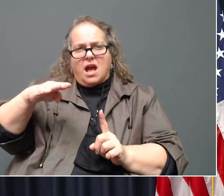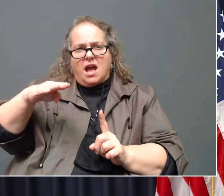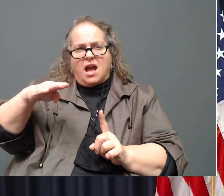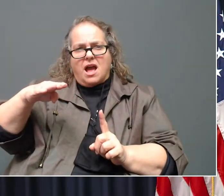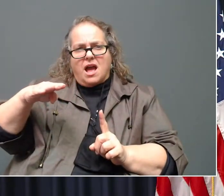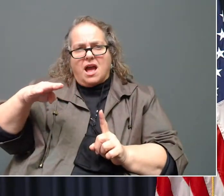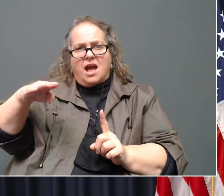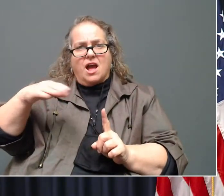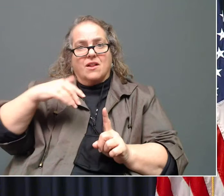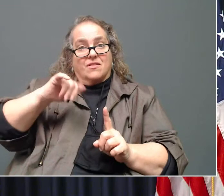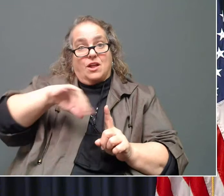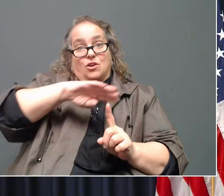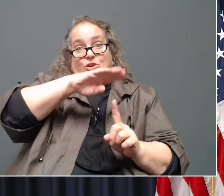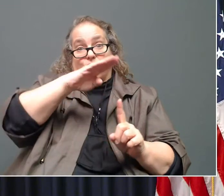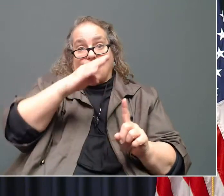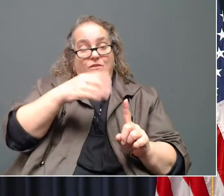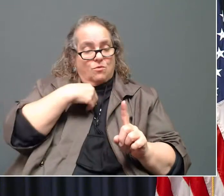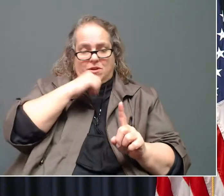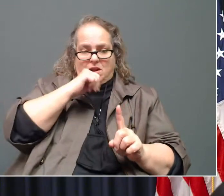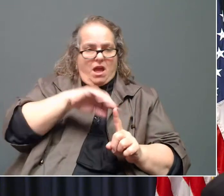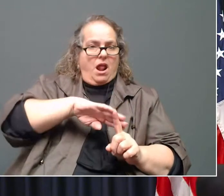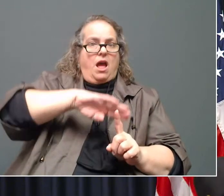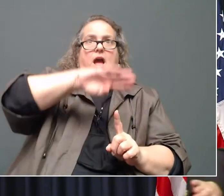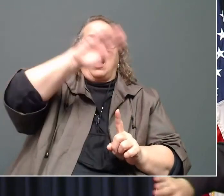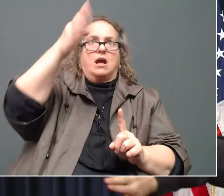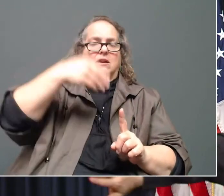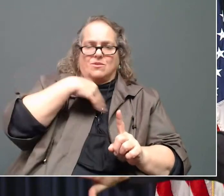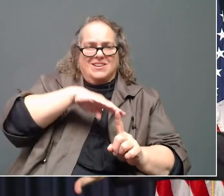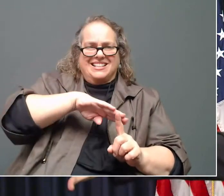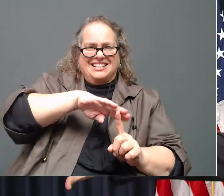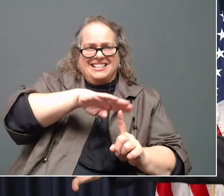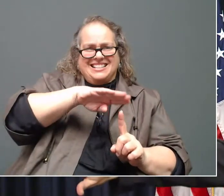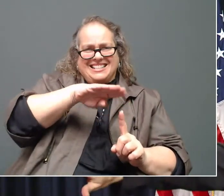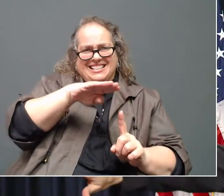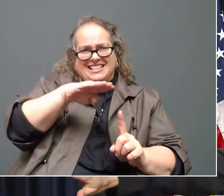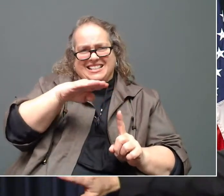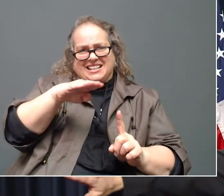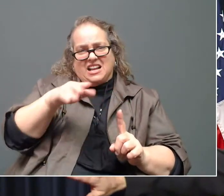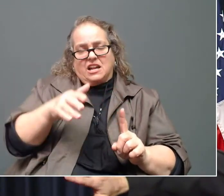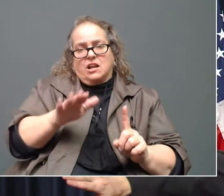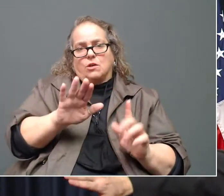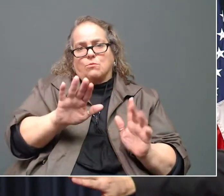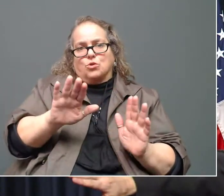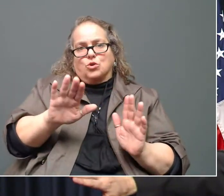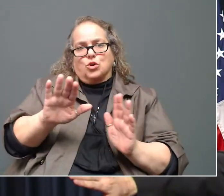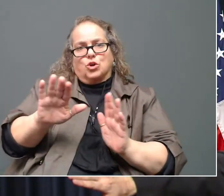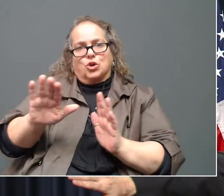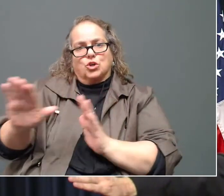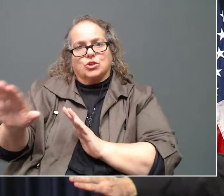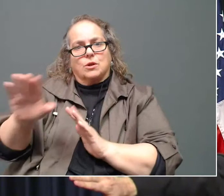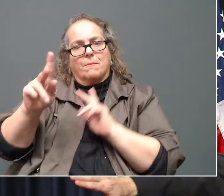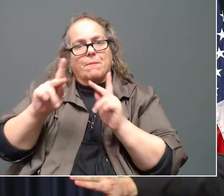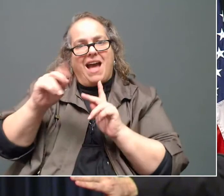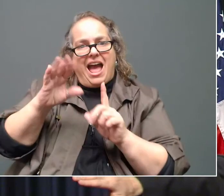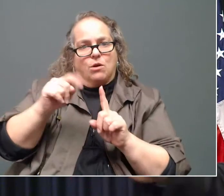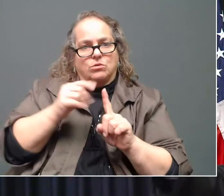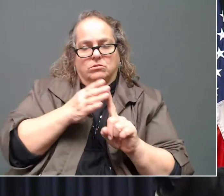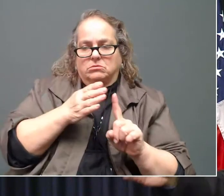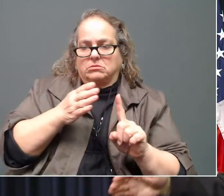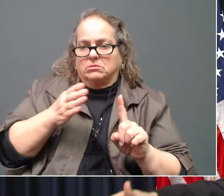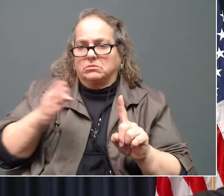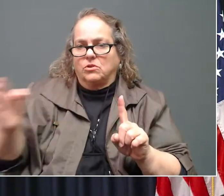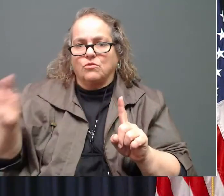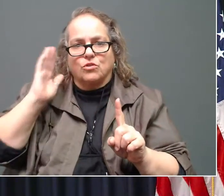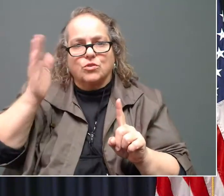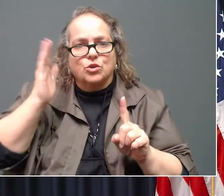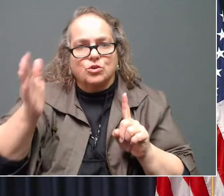curve down, and I remember we spent months talking about this, then it pushes it further out into the future. So we're